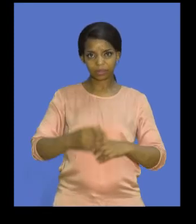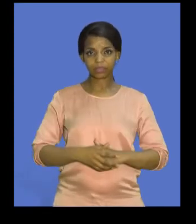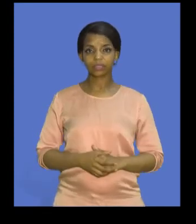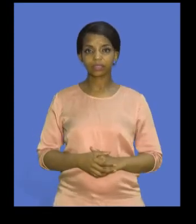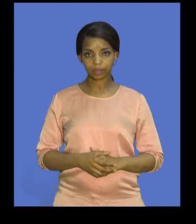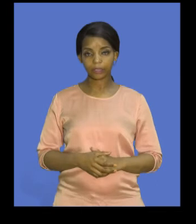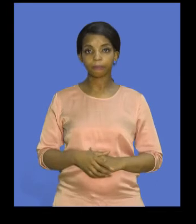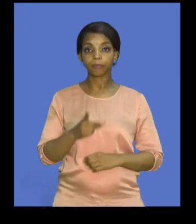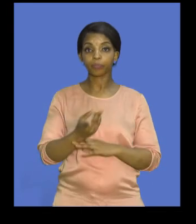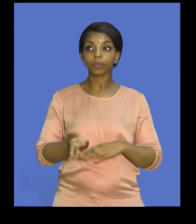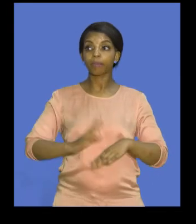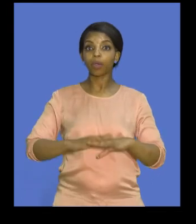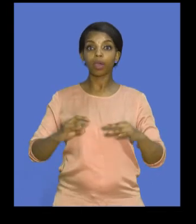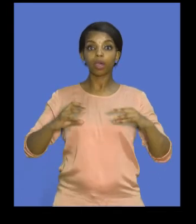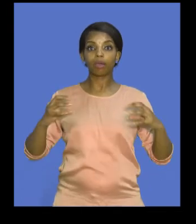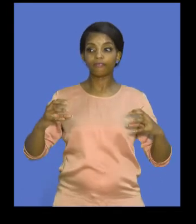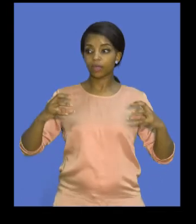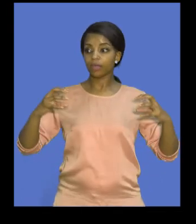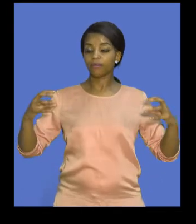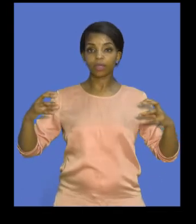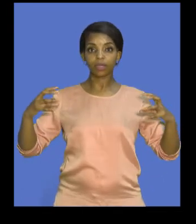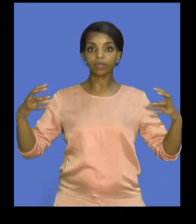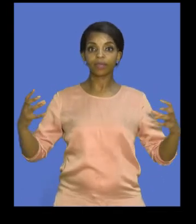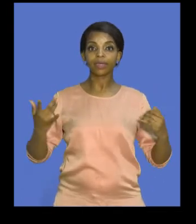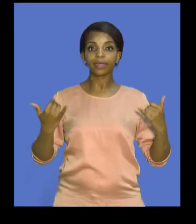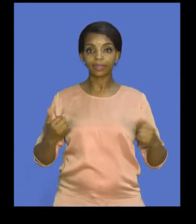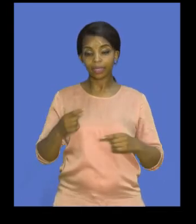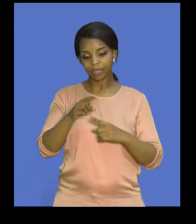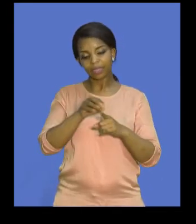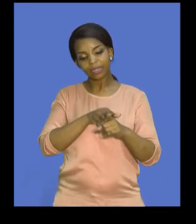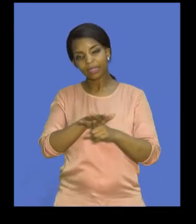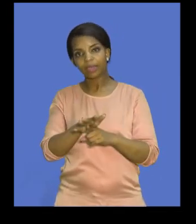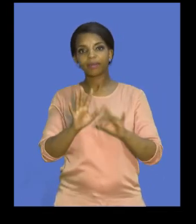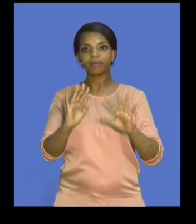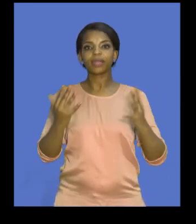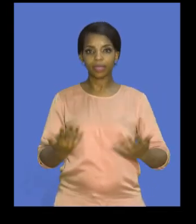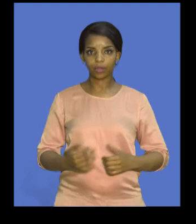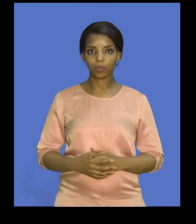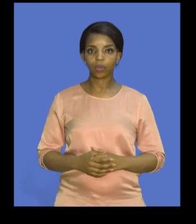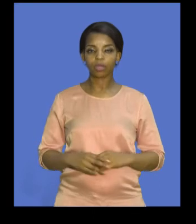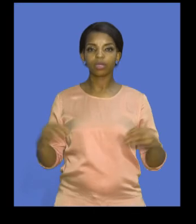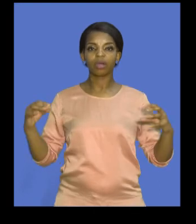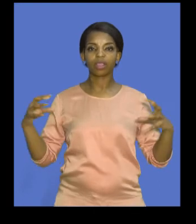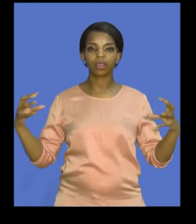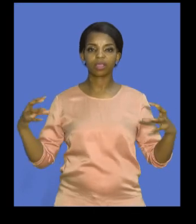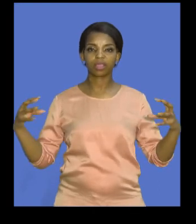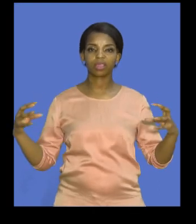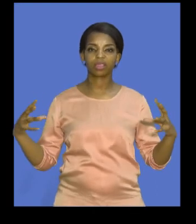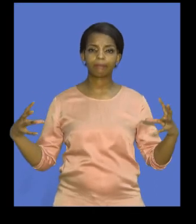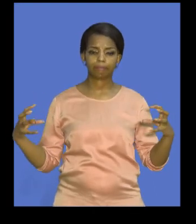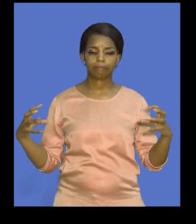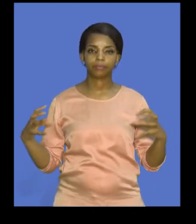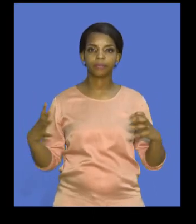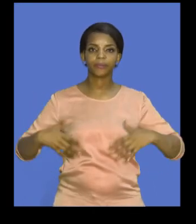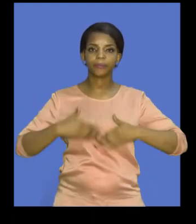bigger, how does it affect the force? The force gets lesser and lesser. But let's pay attention to the proportion in which